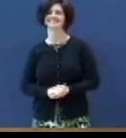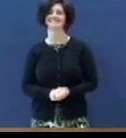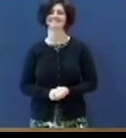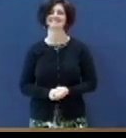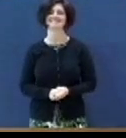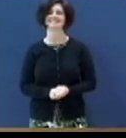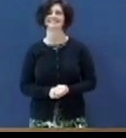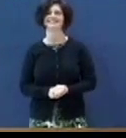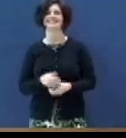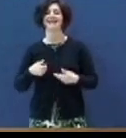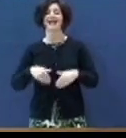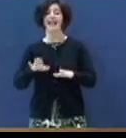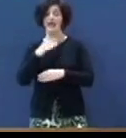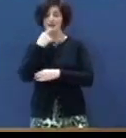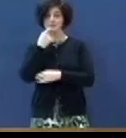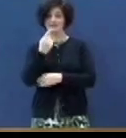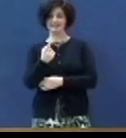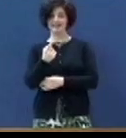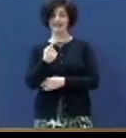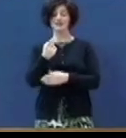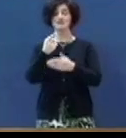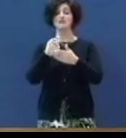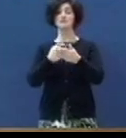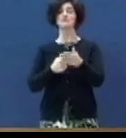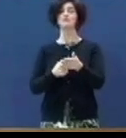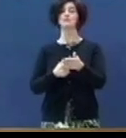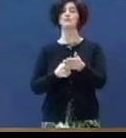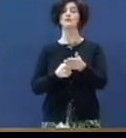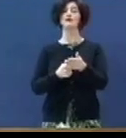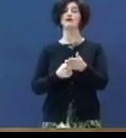just what settles it all.